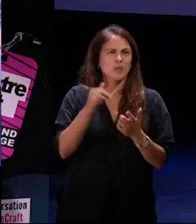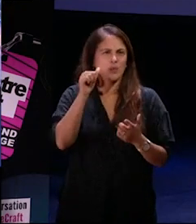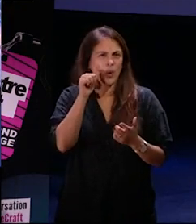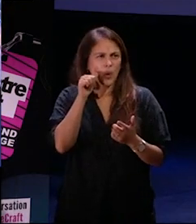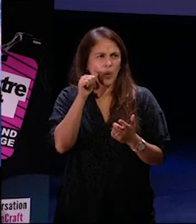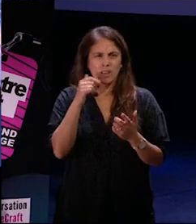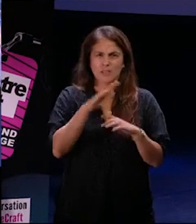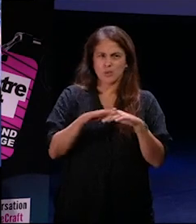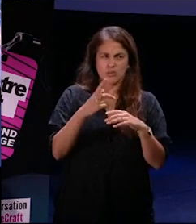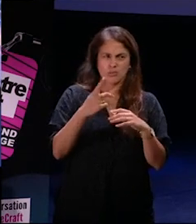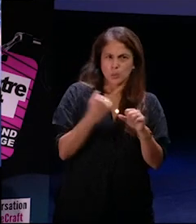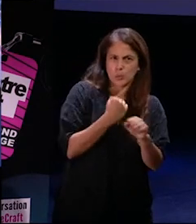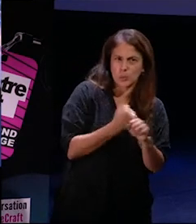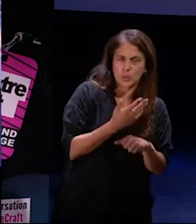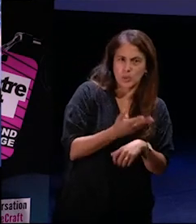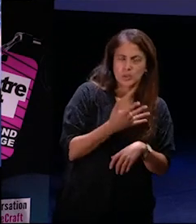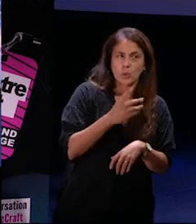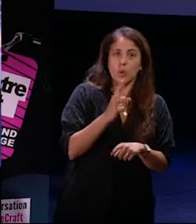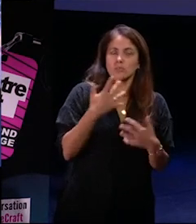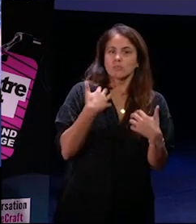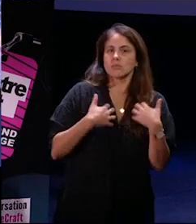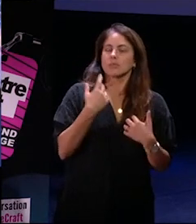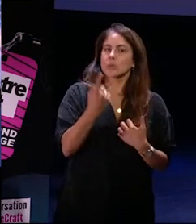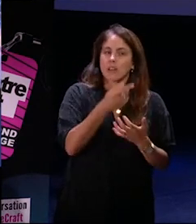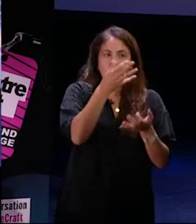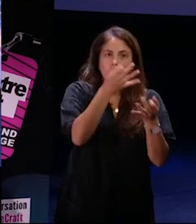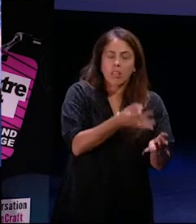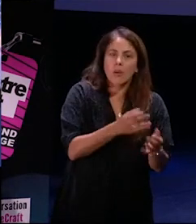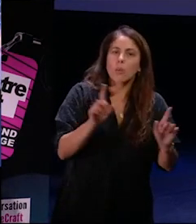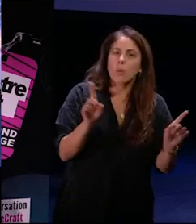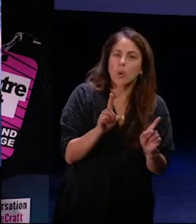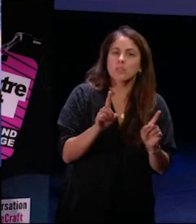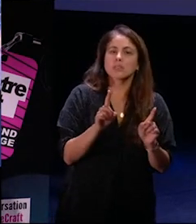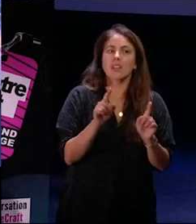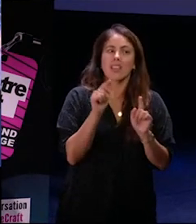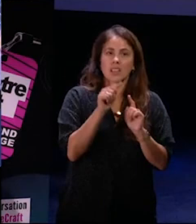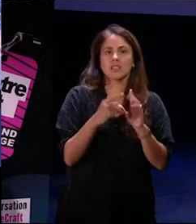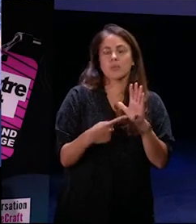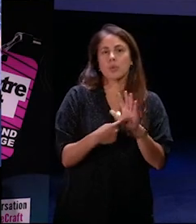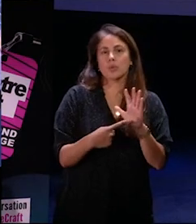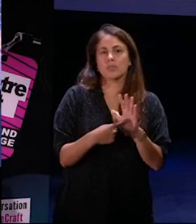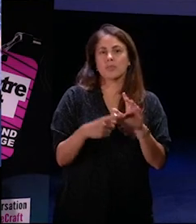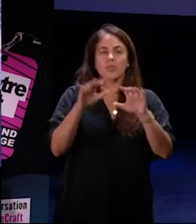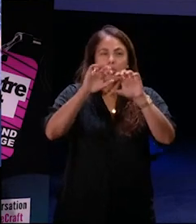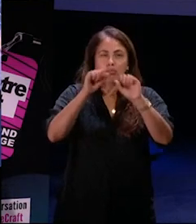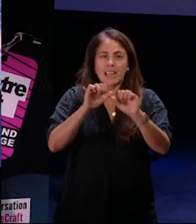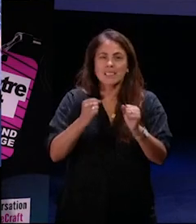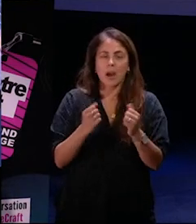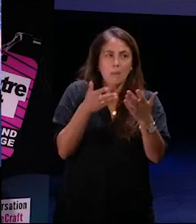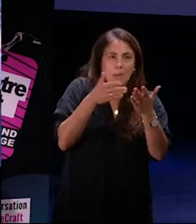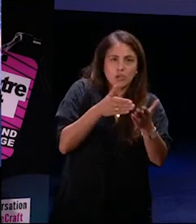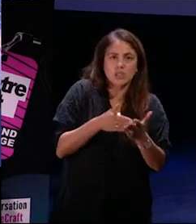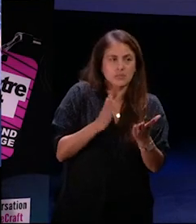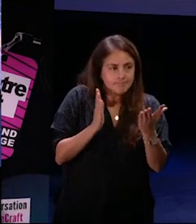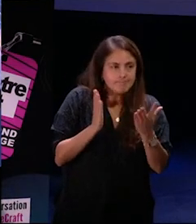do it? Yeah. You know, which bit of it really excites you and the kind of collective nature of it, I think, is break down those barriers